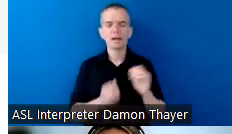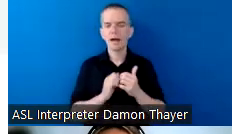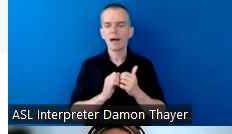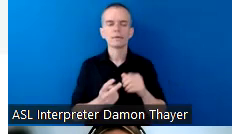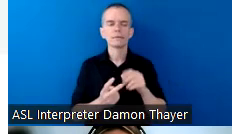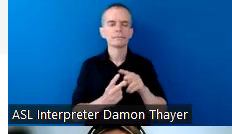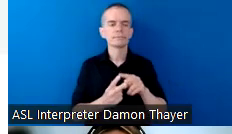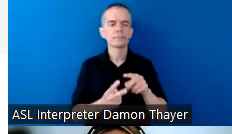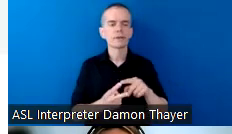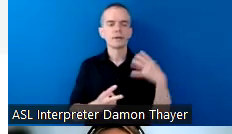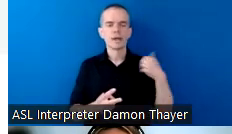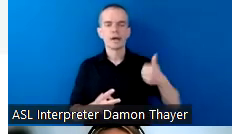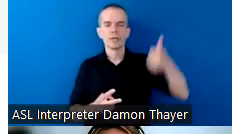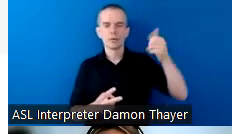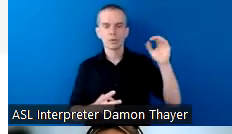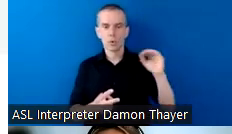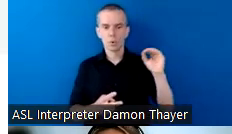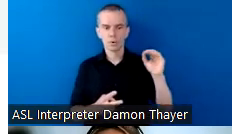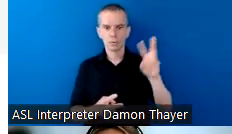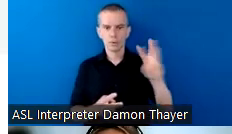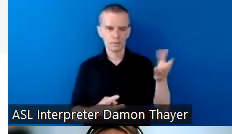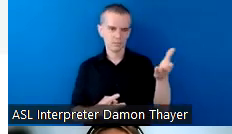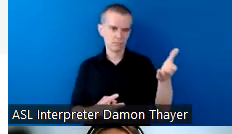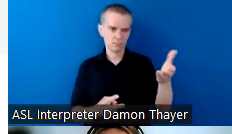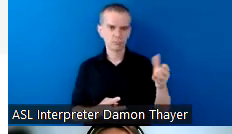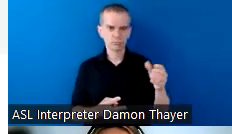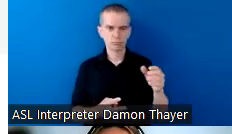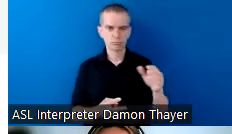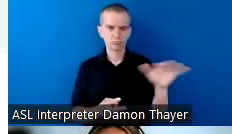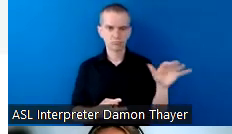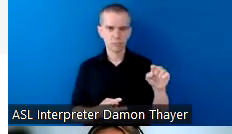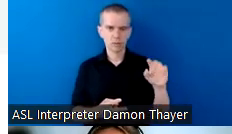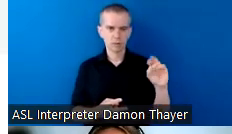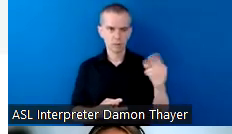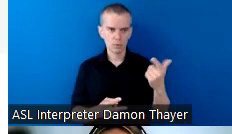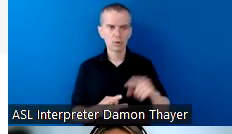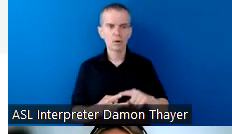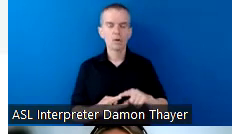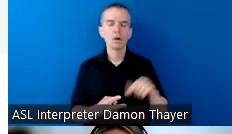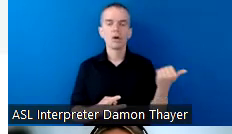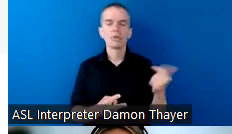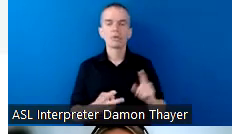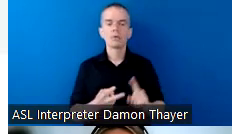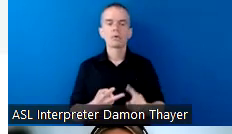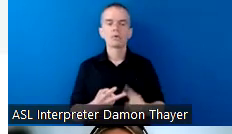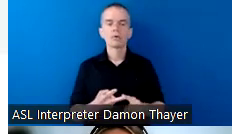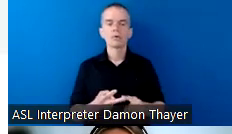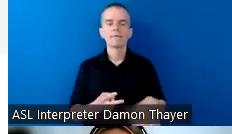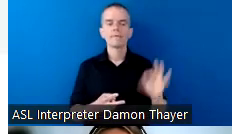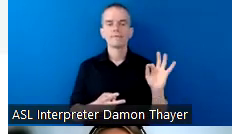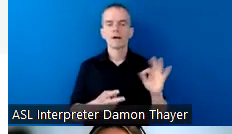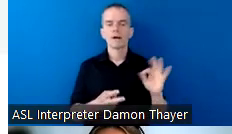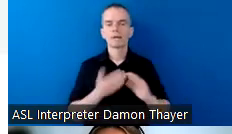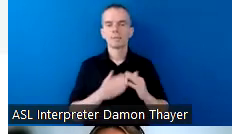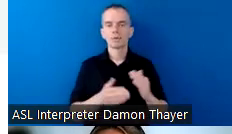Healthier Oregon website, which we have listed here, and you will get in the follow-up email, where you can go in and find a community partner that